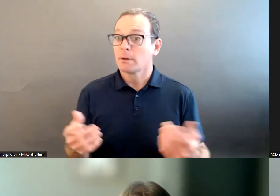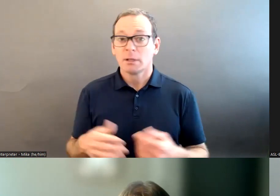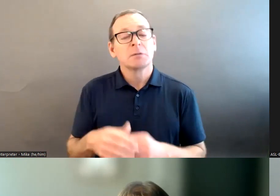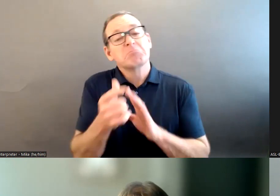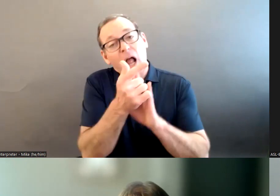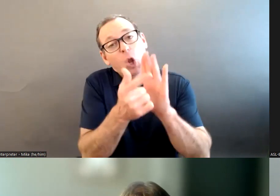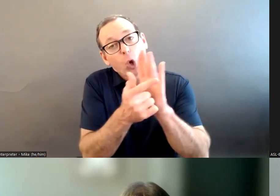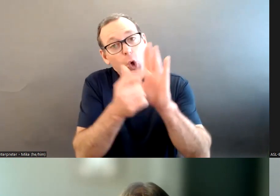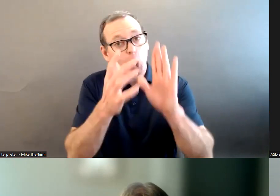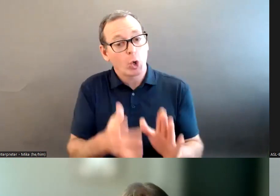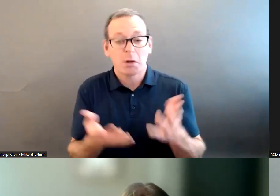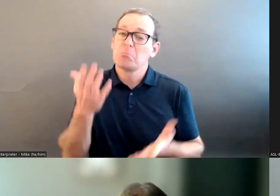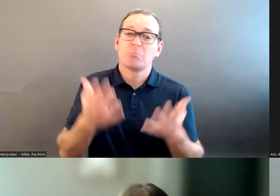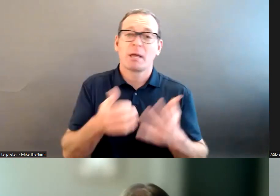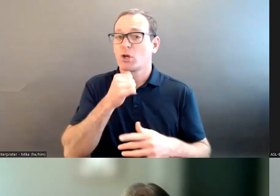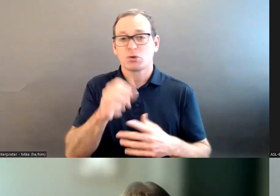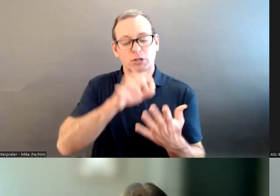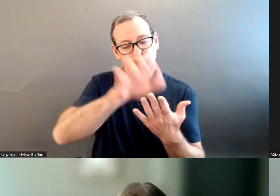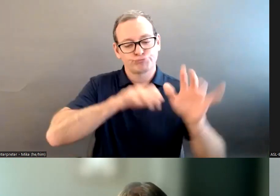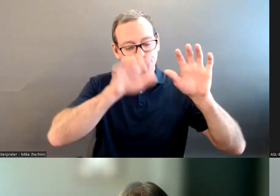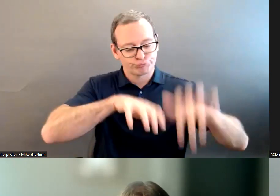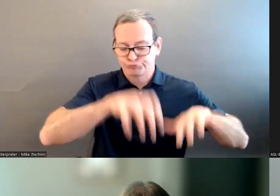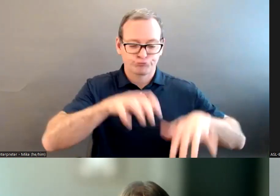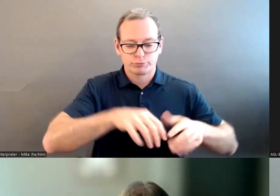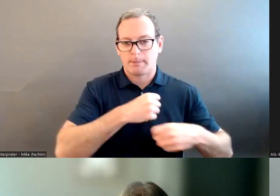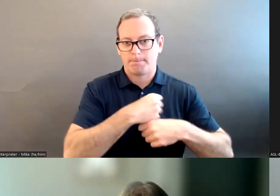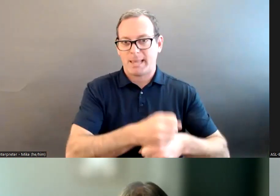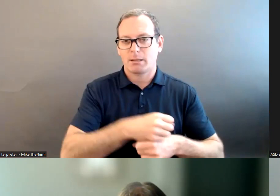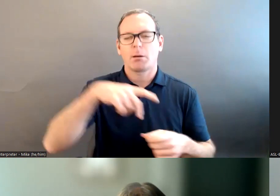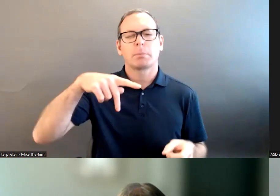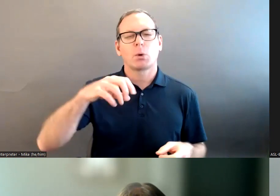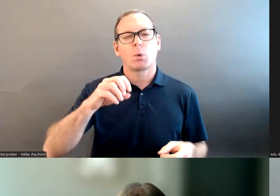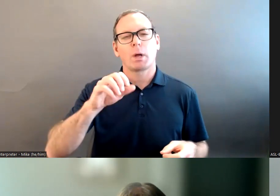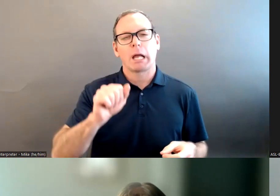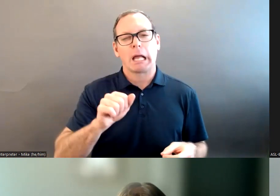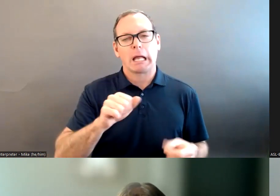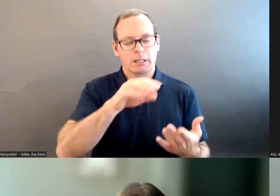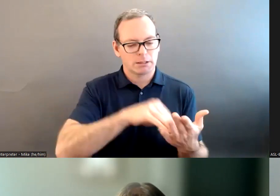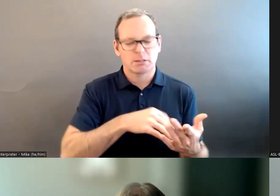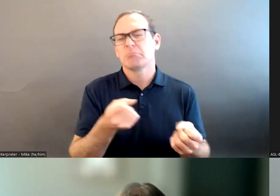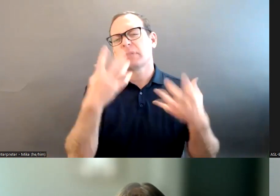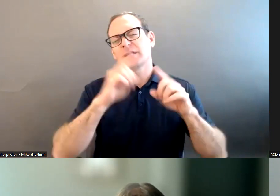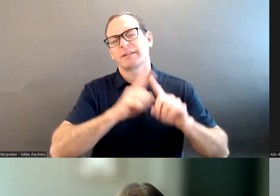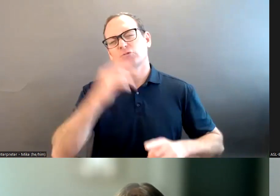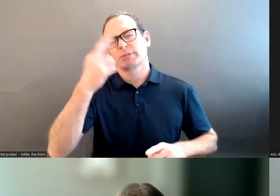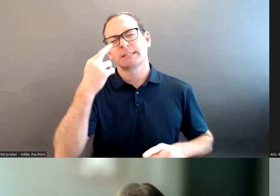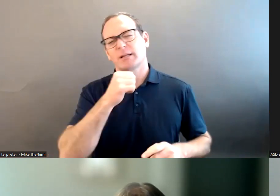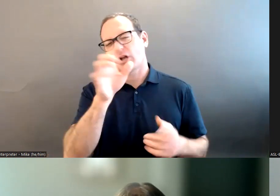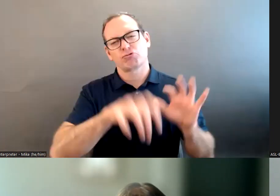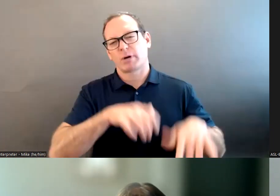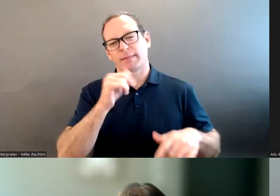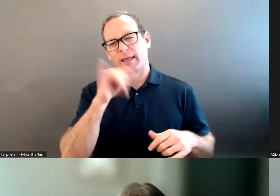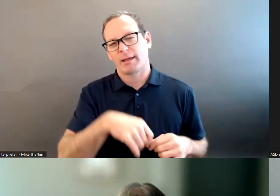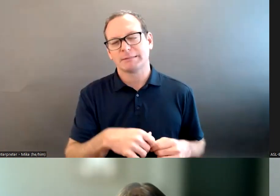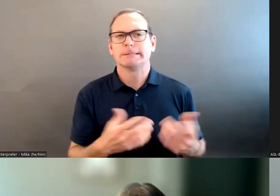might not make a power of attorney. So I think that's way too broad for us to answer in this context. Thank you so much. I'll